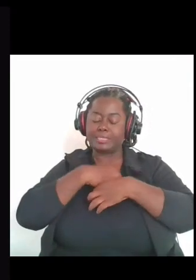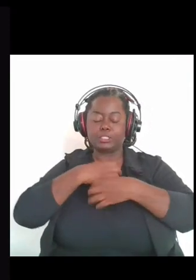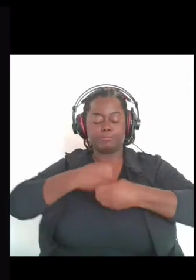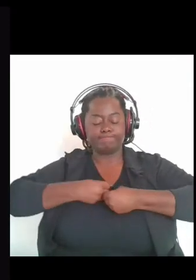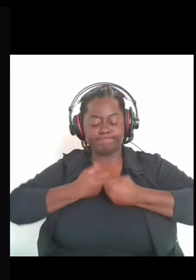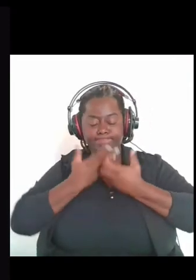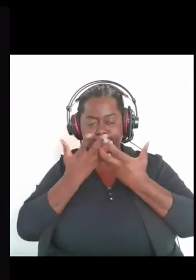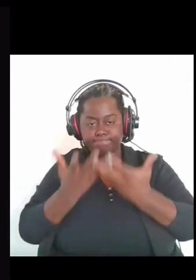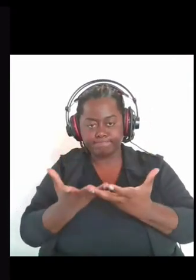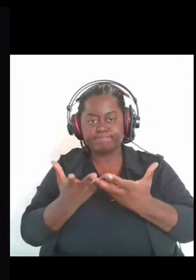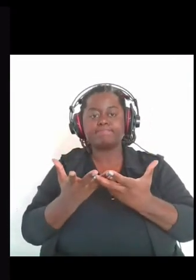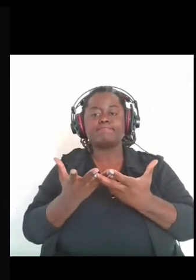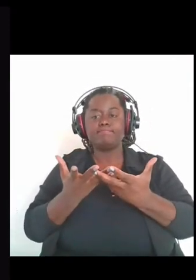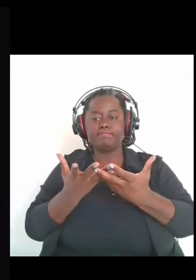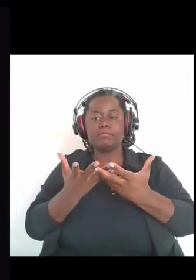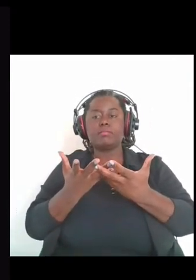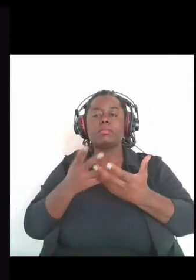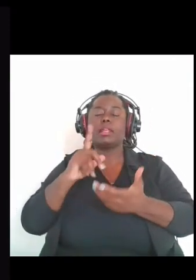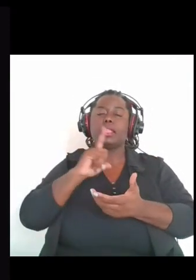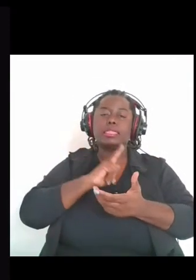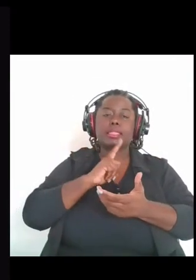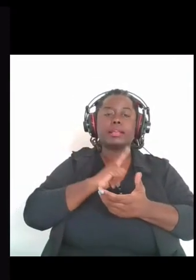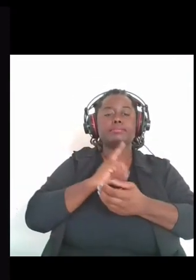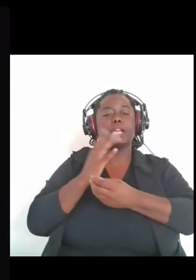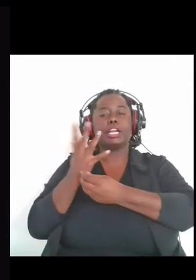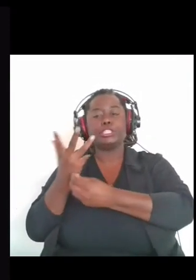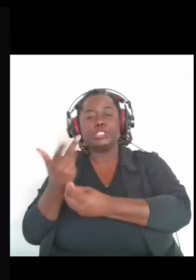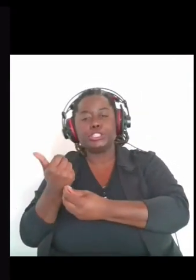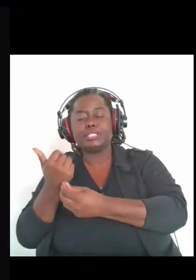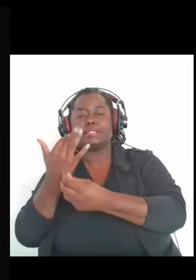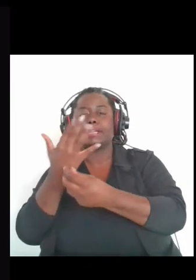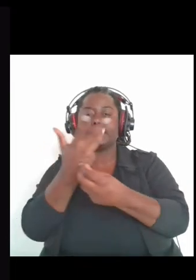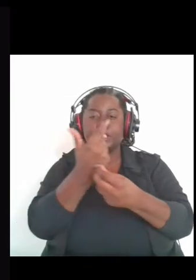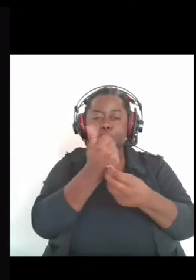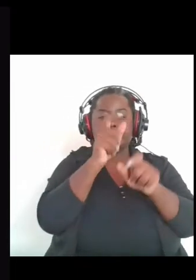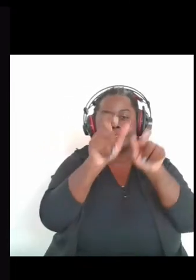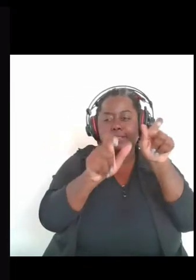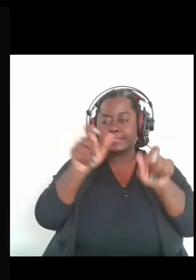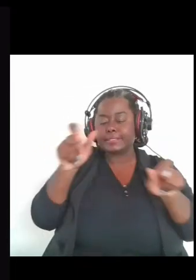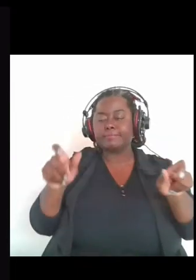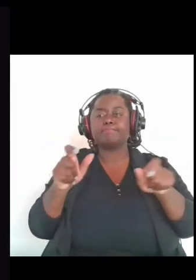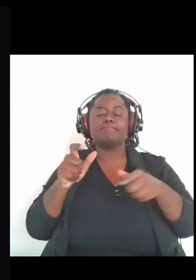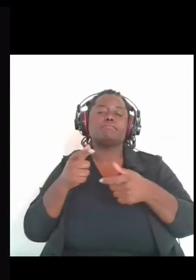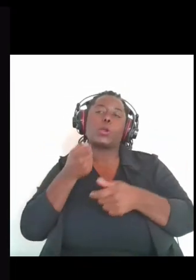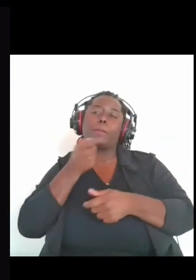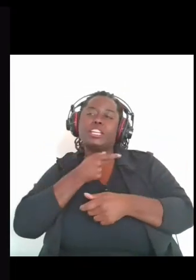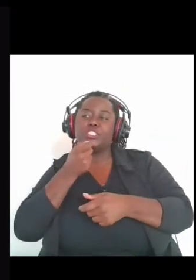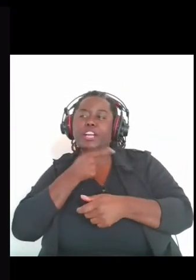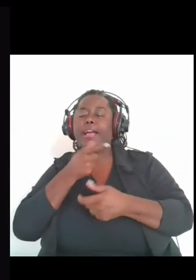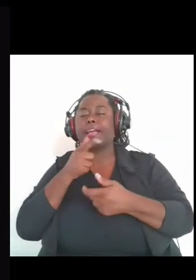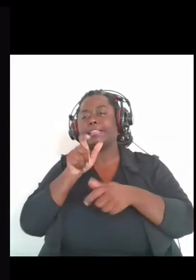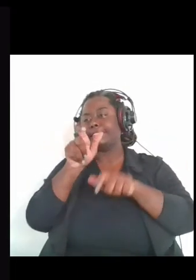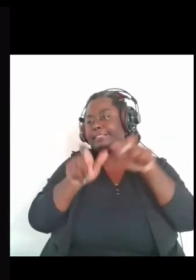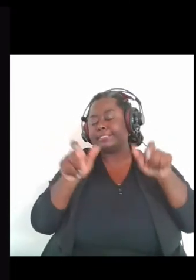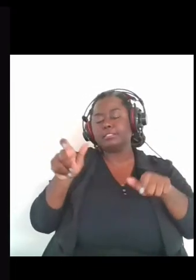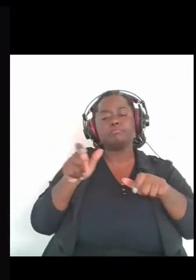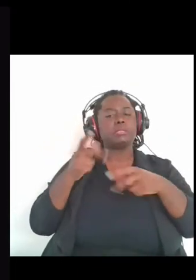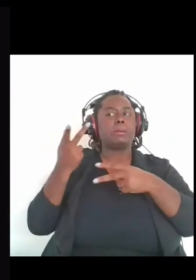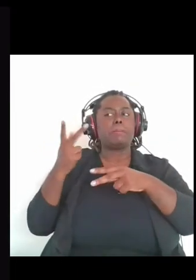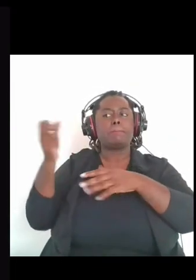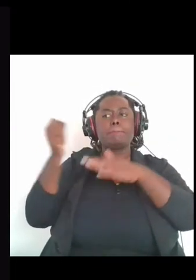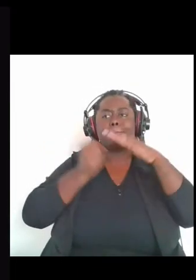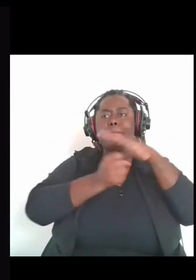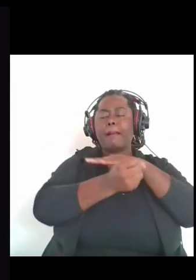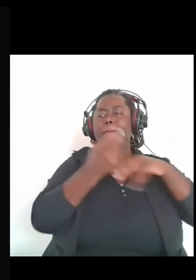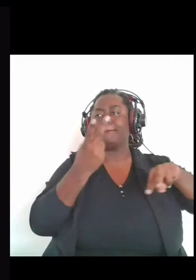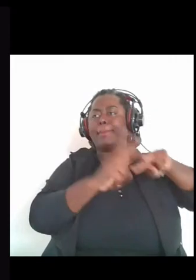getting arrested because of what they share or what they say a lot of uh painting shows and art shows have